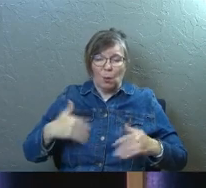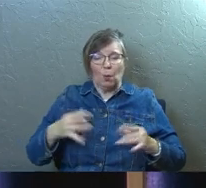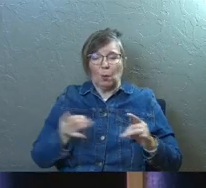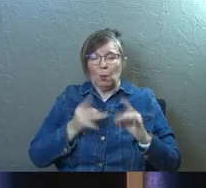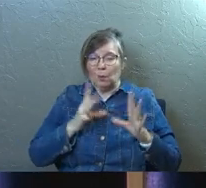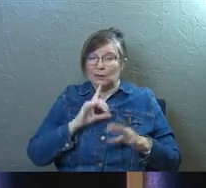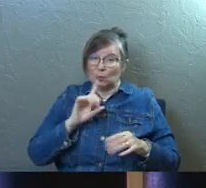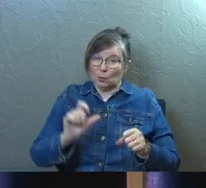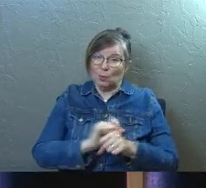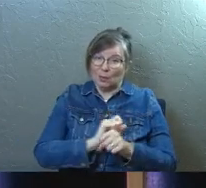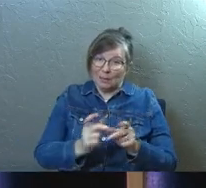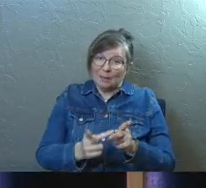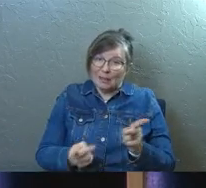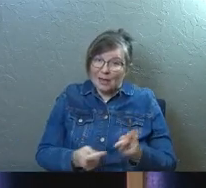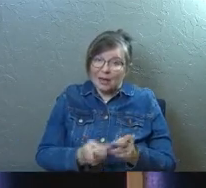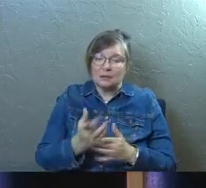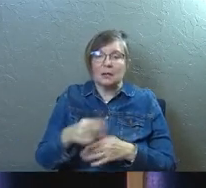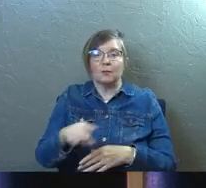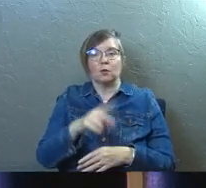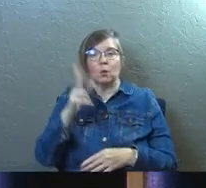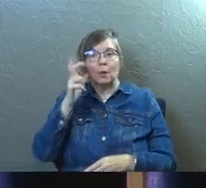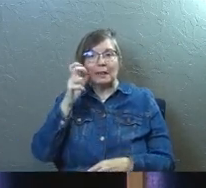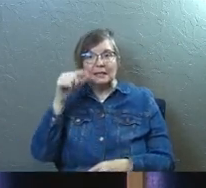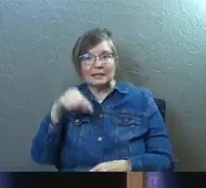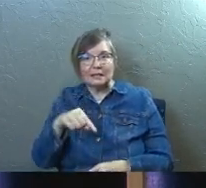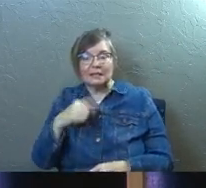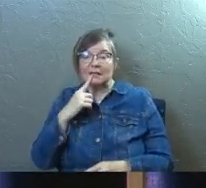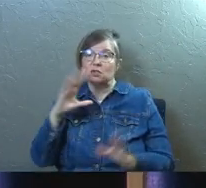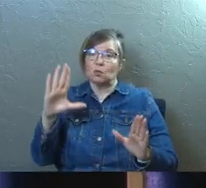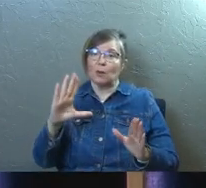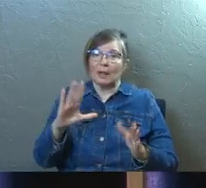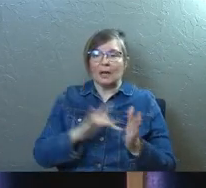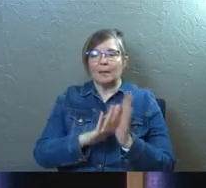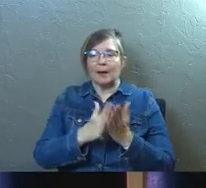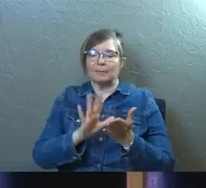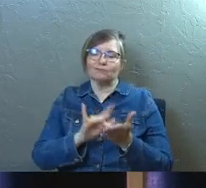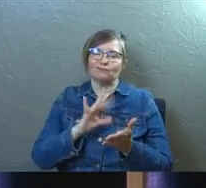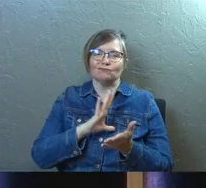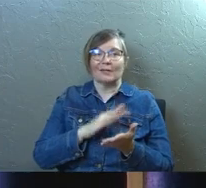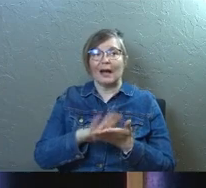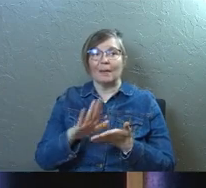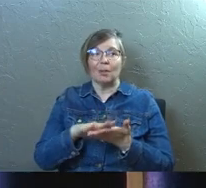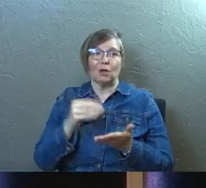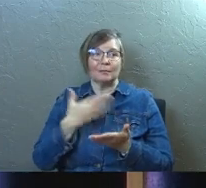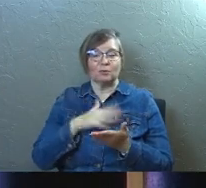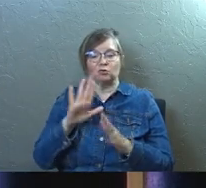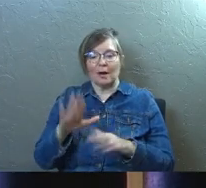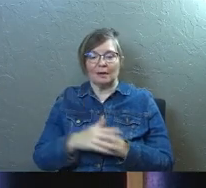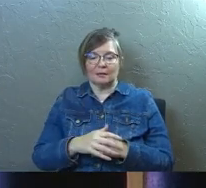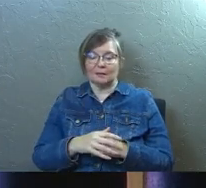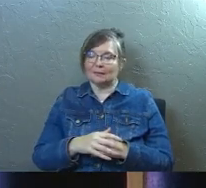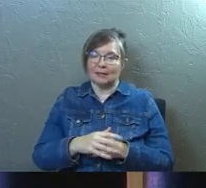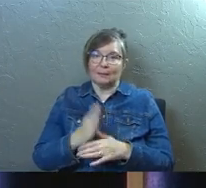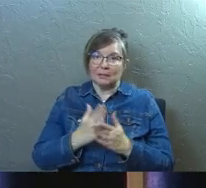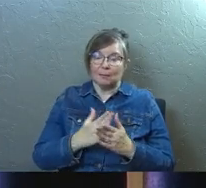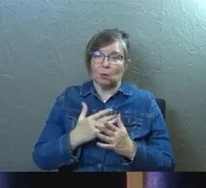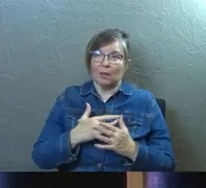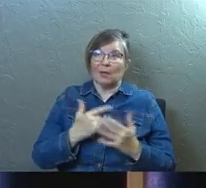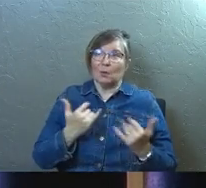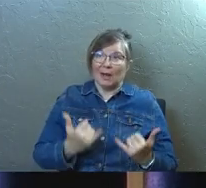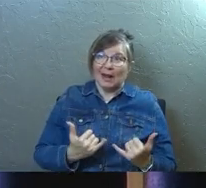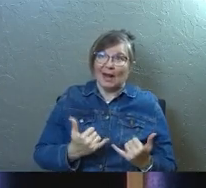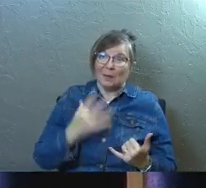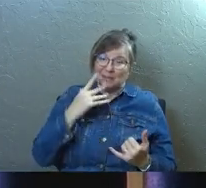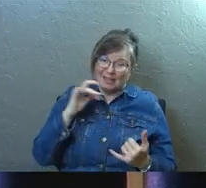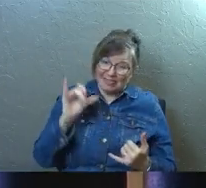valley is a real place. And some of you guys today, you're listening to this and this is a great little Bible study. And you're like, I'm learning some things. This is really great. Some of you guys are like right in the